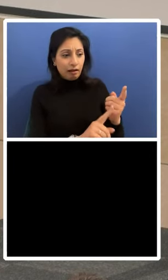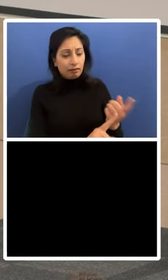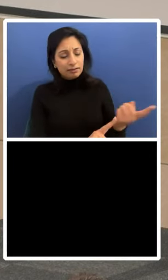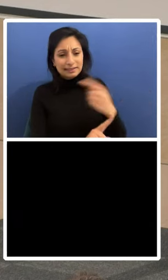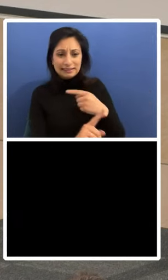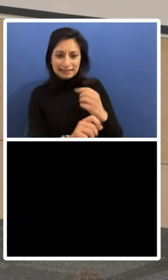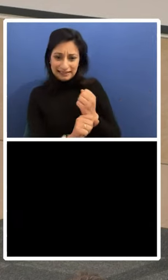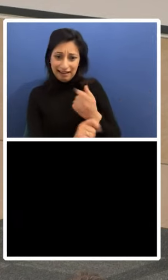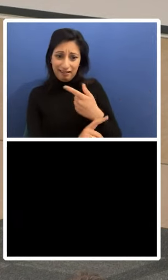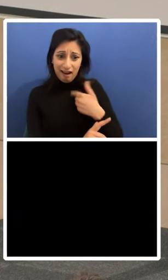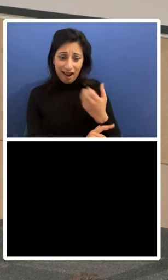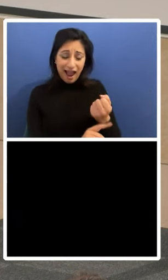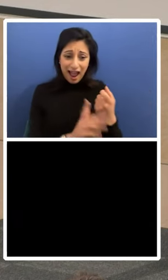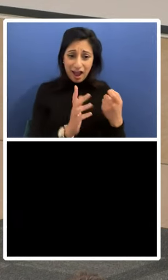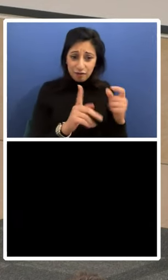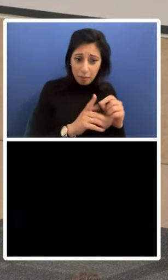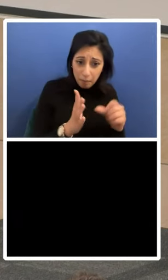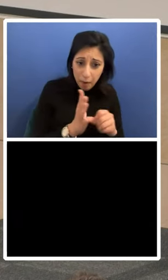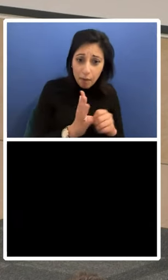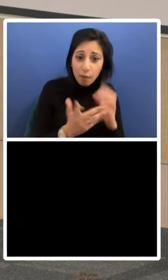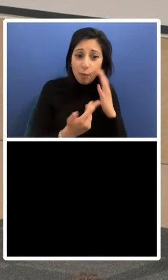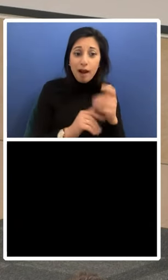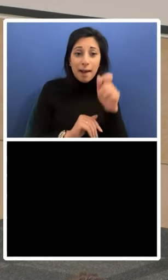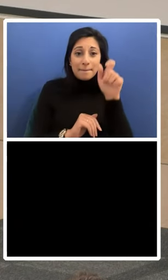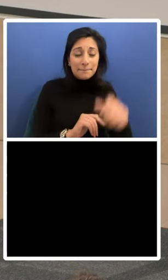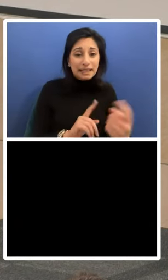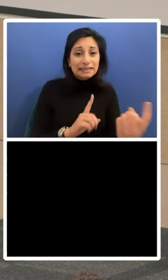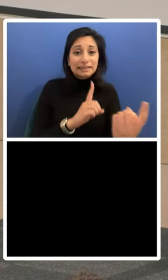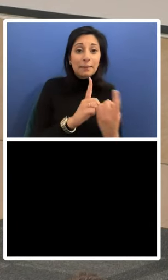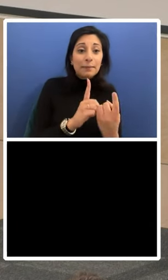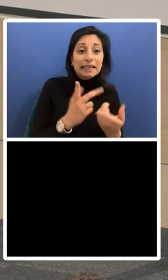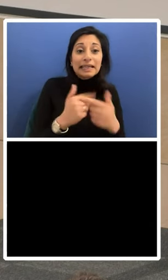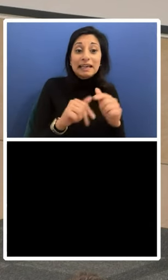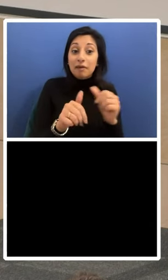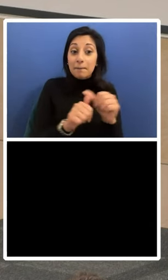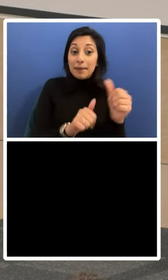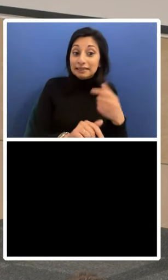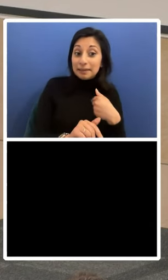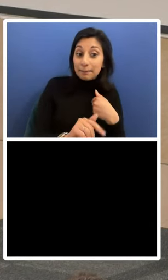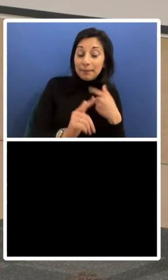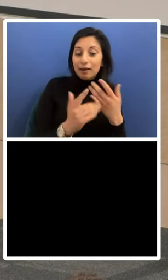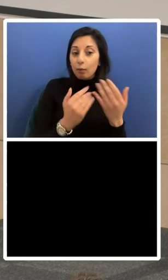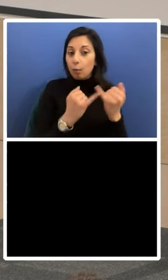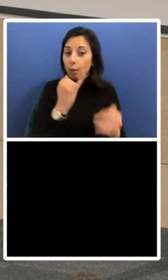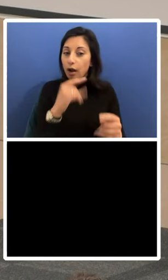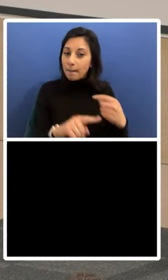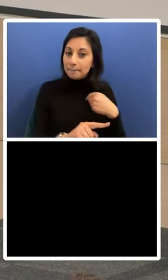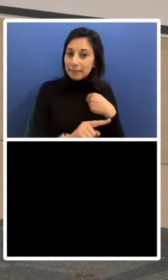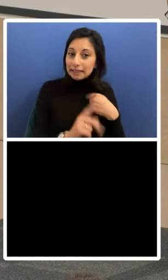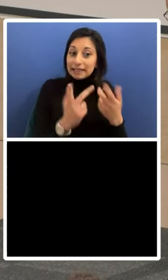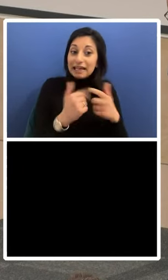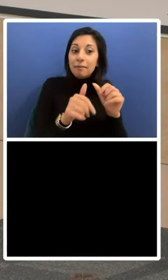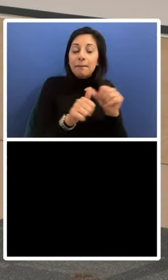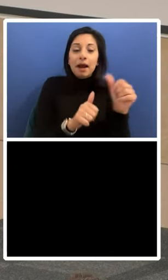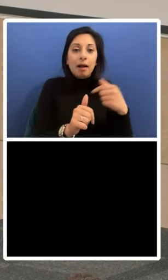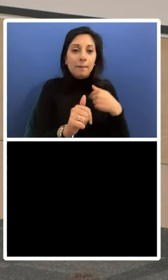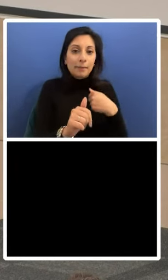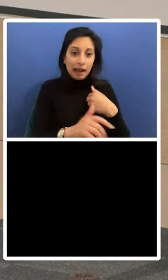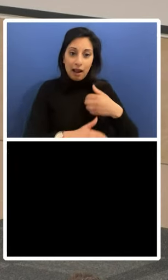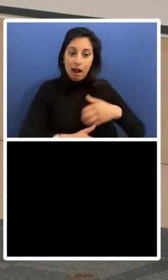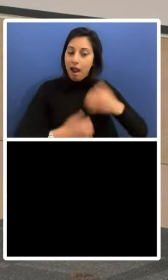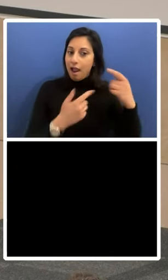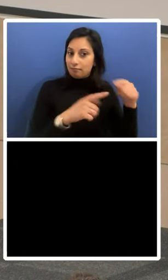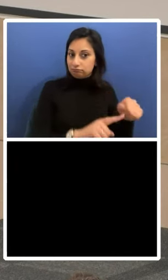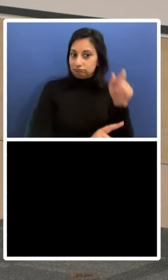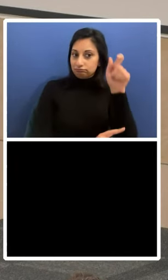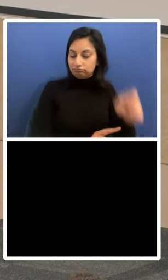someone, I need to know immediately if they're better than me or they're worse than me. And if they're better than me, I hate them. I